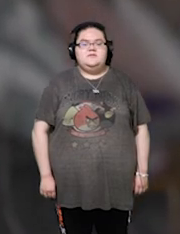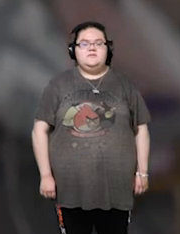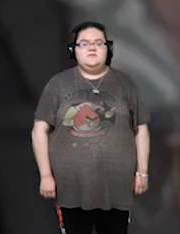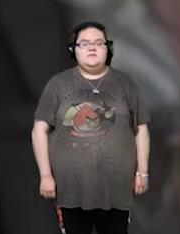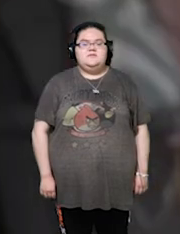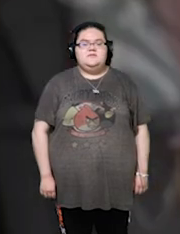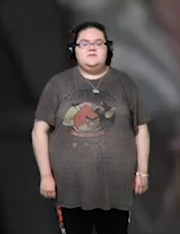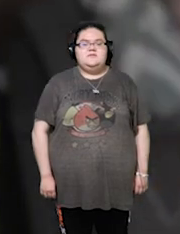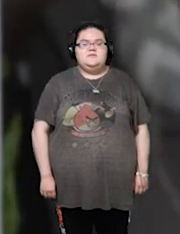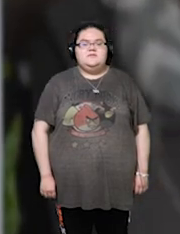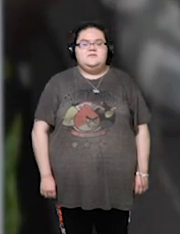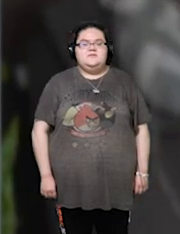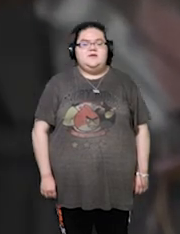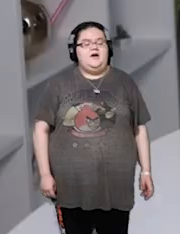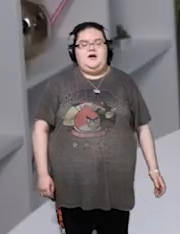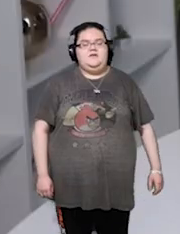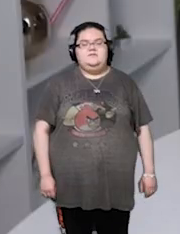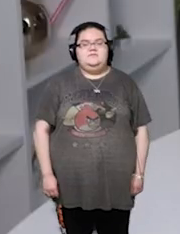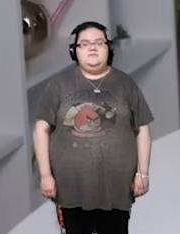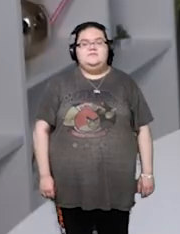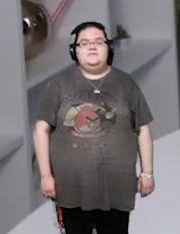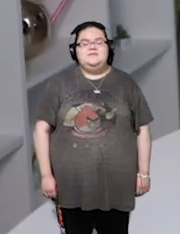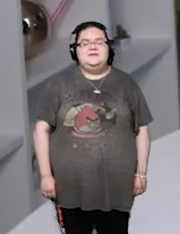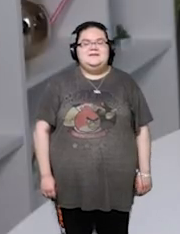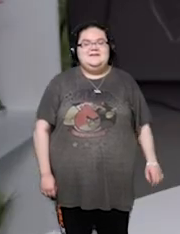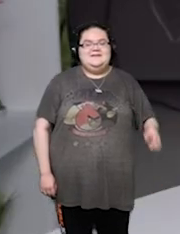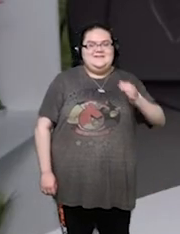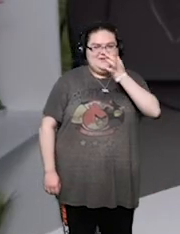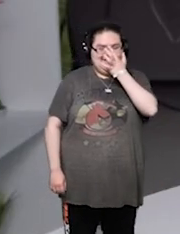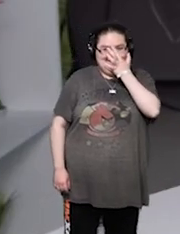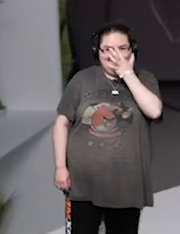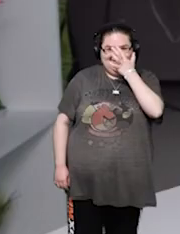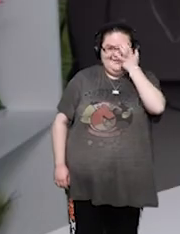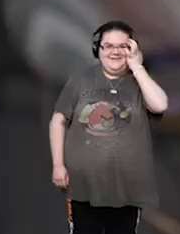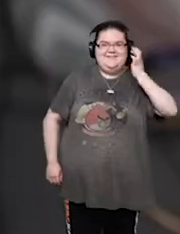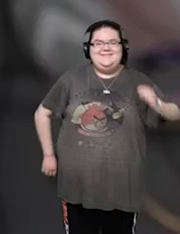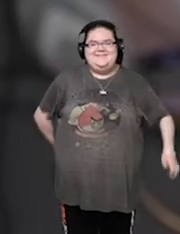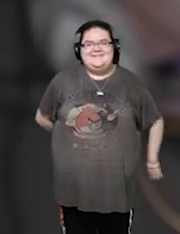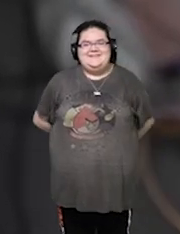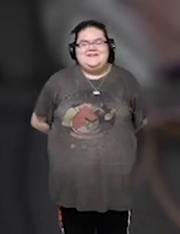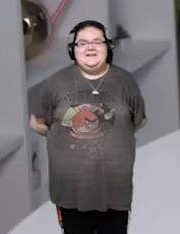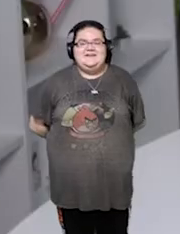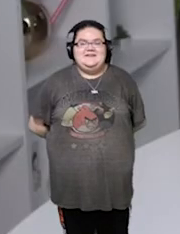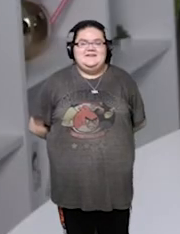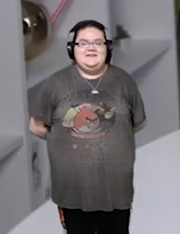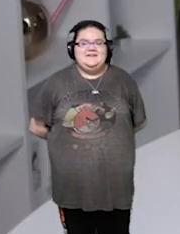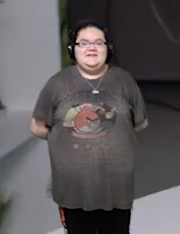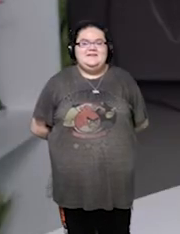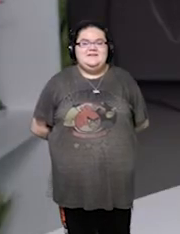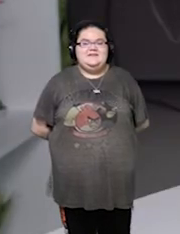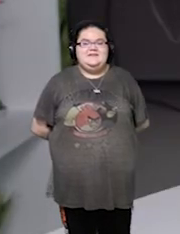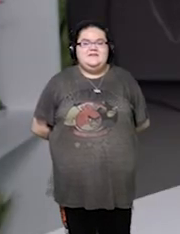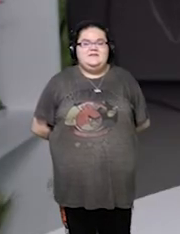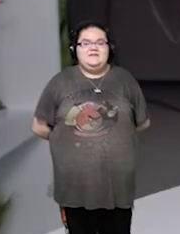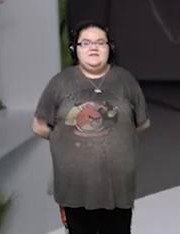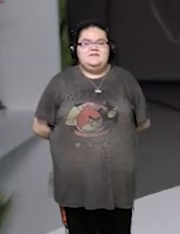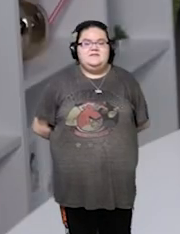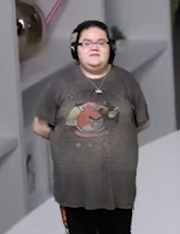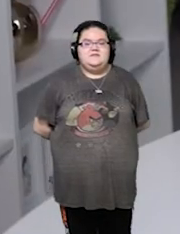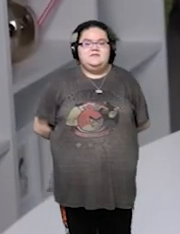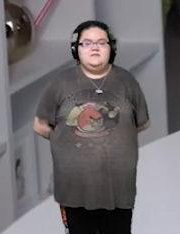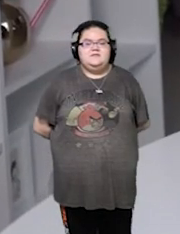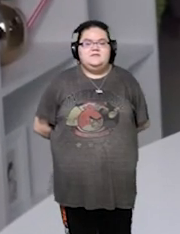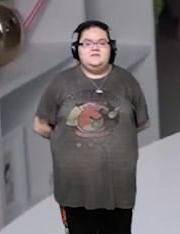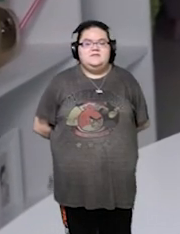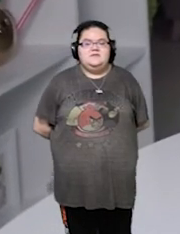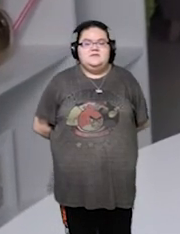here, you know? Could be like linen or something. I'm not sure. This one's like rustic. I don't know. It's like charcoal. It's like wood. So this is your hang